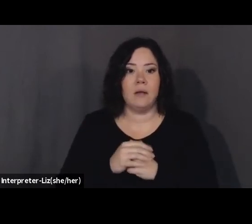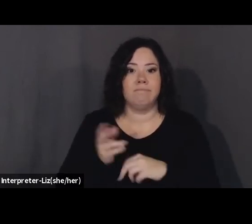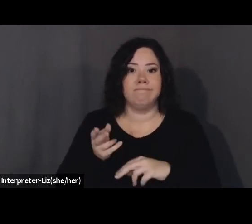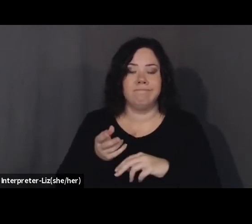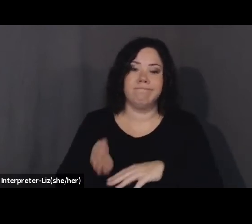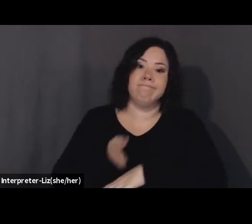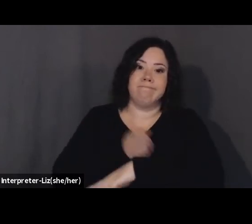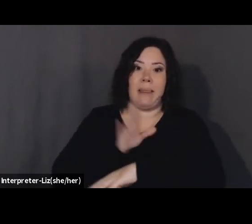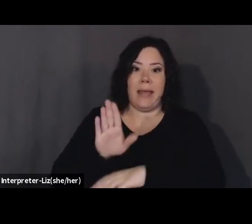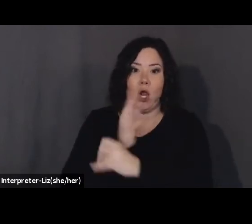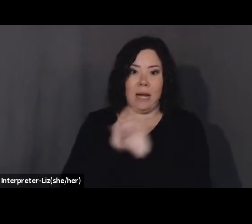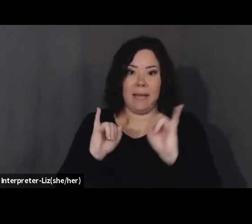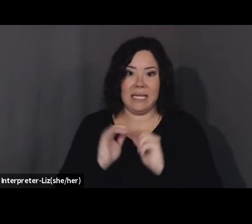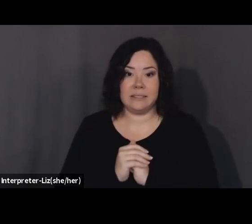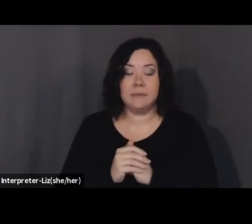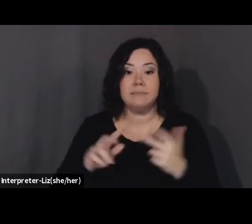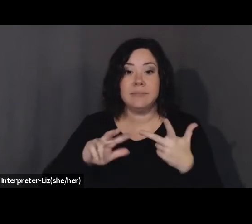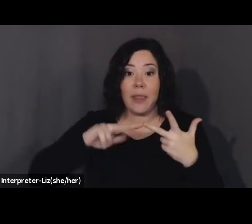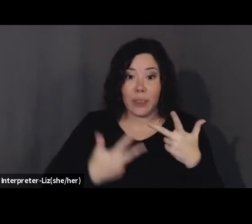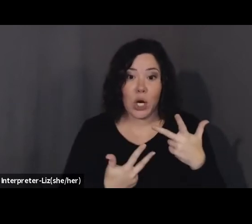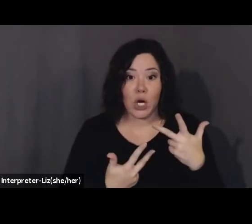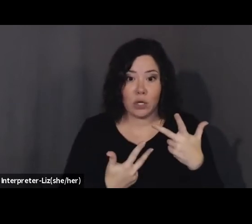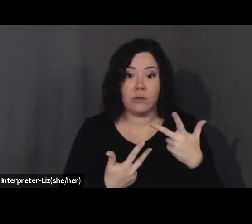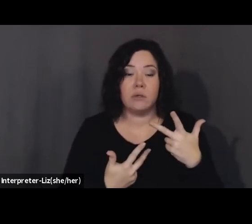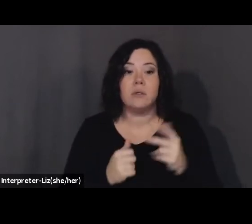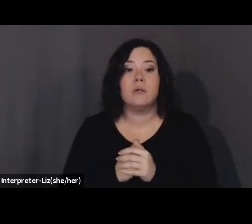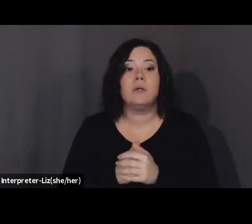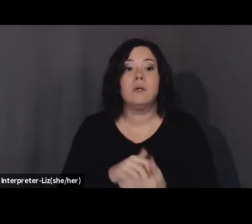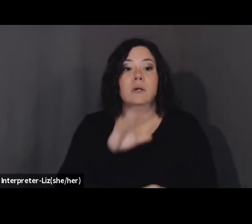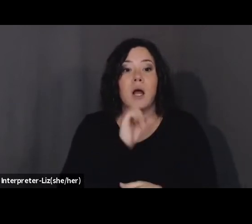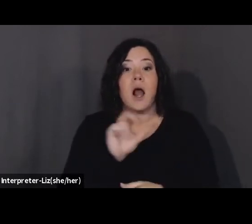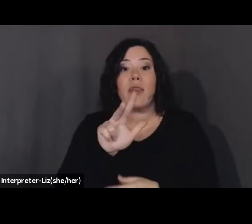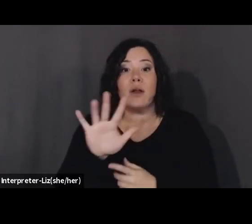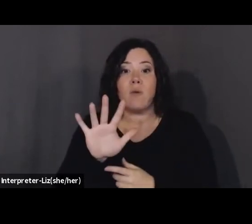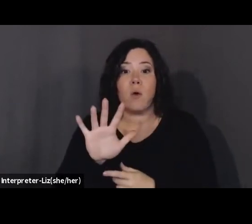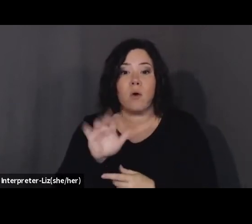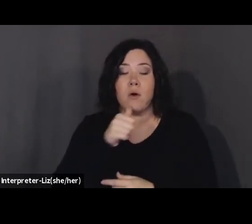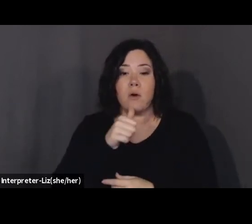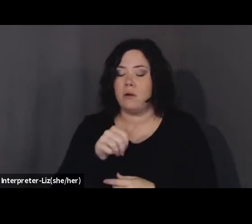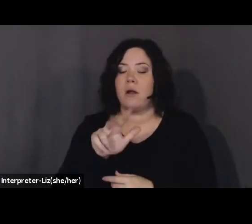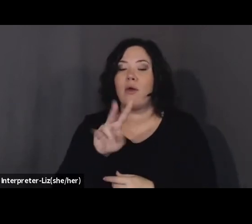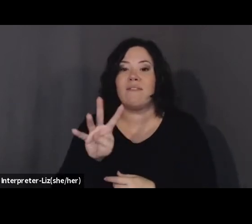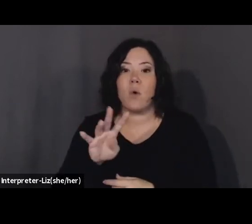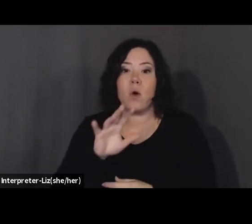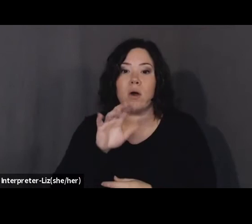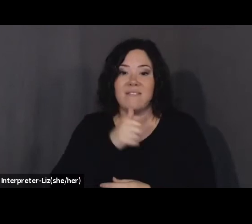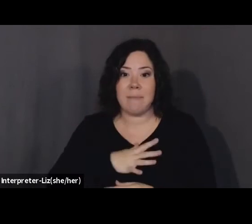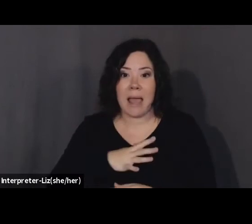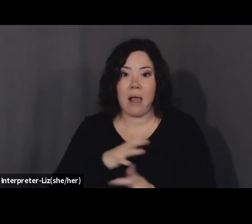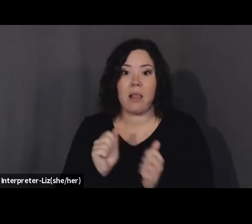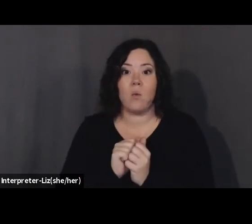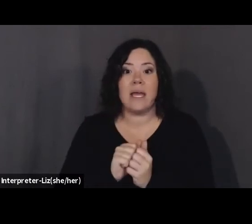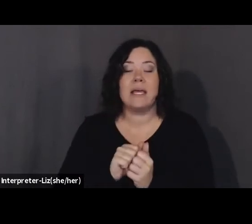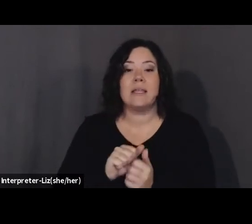independence. Our third story is a 34-year-old female with cerebral palsy. She's